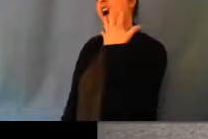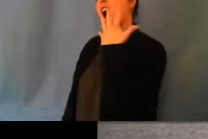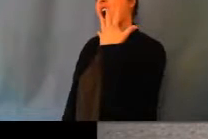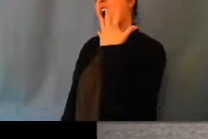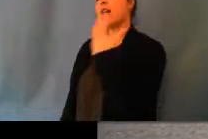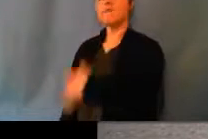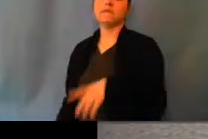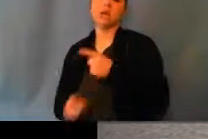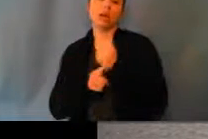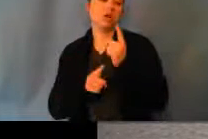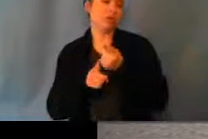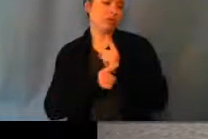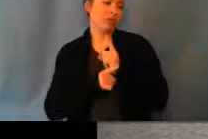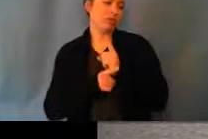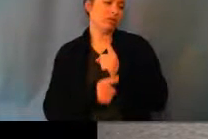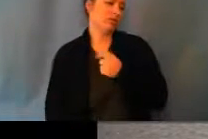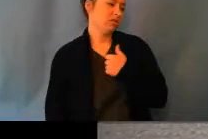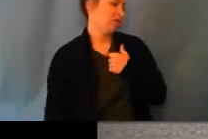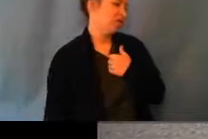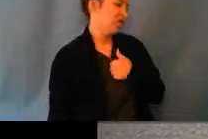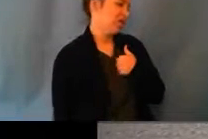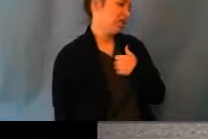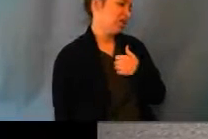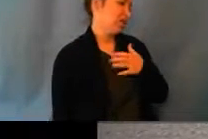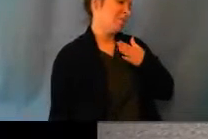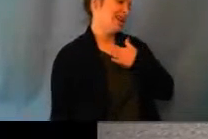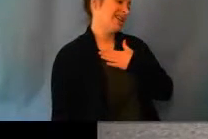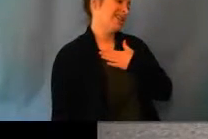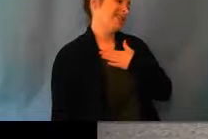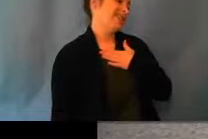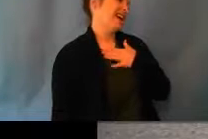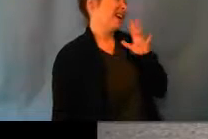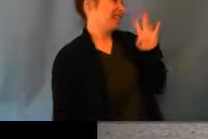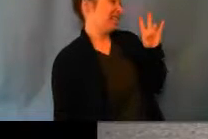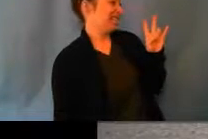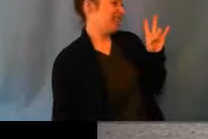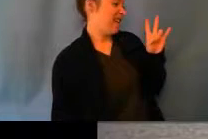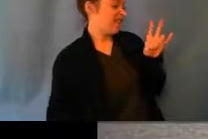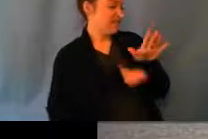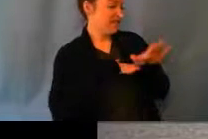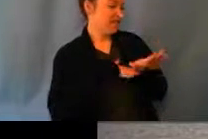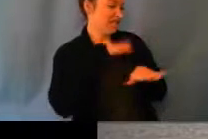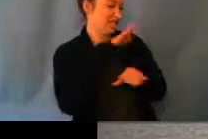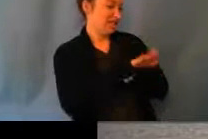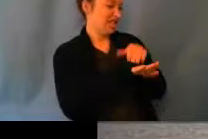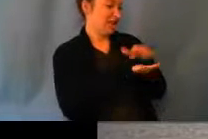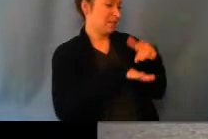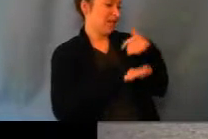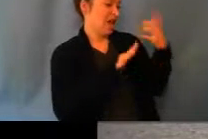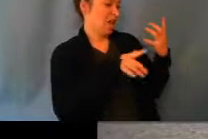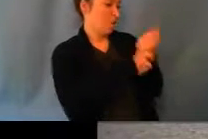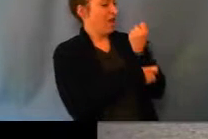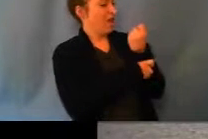All right. Sorry, said Sarah. Mine is 7 steps long. I